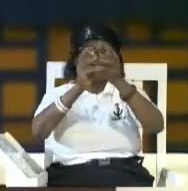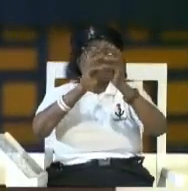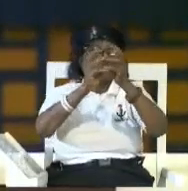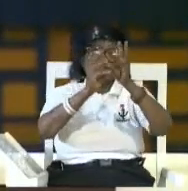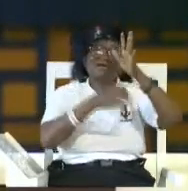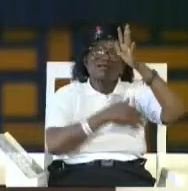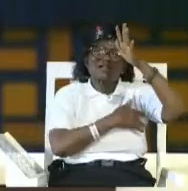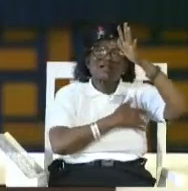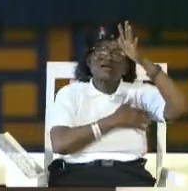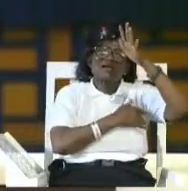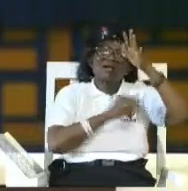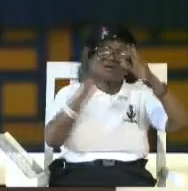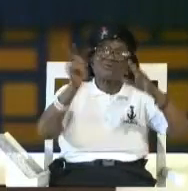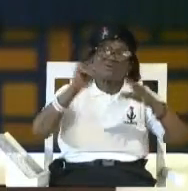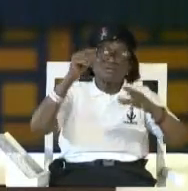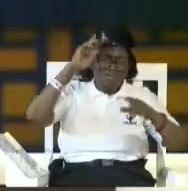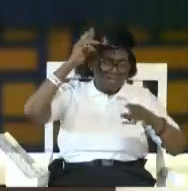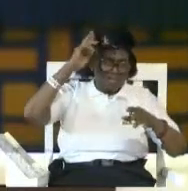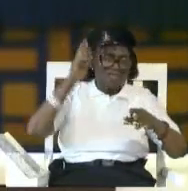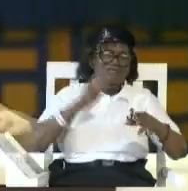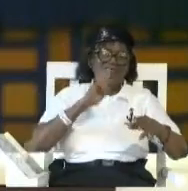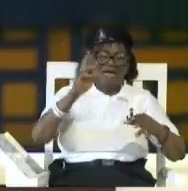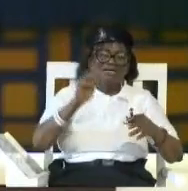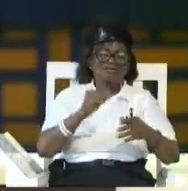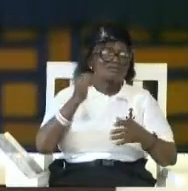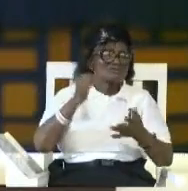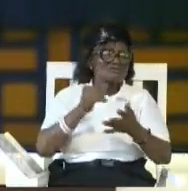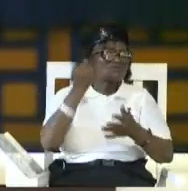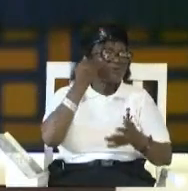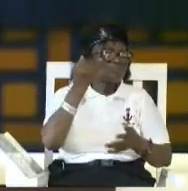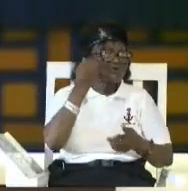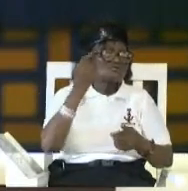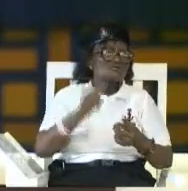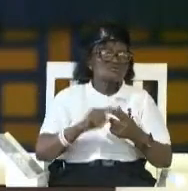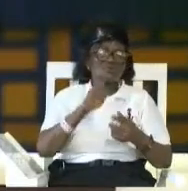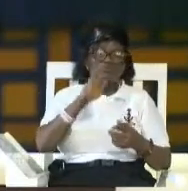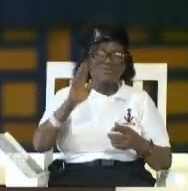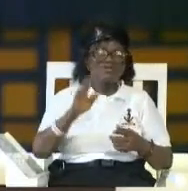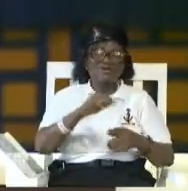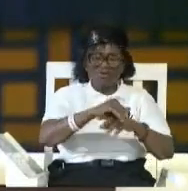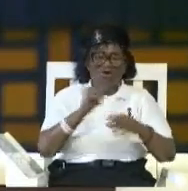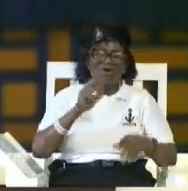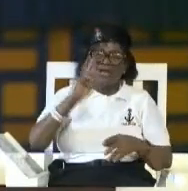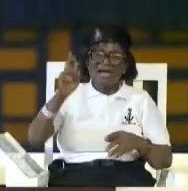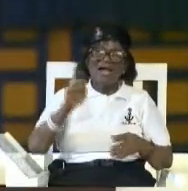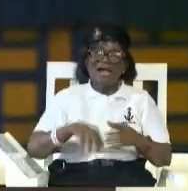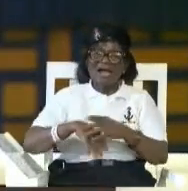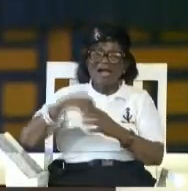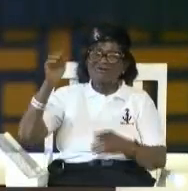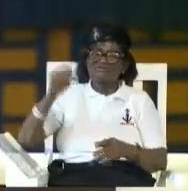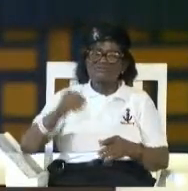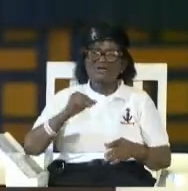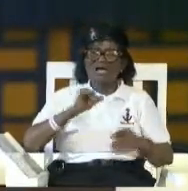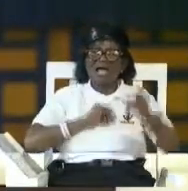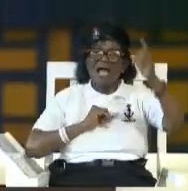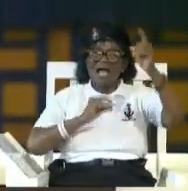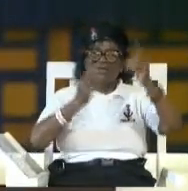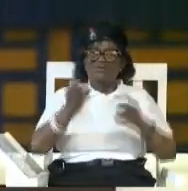Where hairs are supposed to be, feathers. Call her out. I want to set her free.